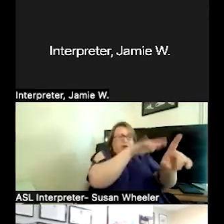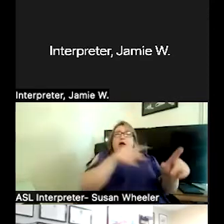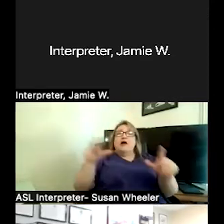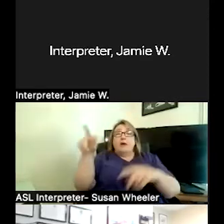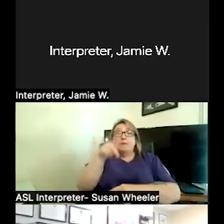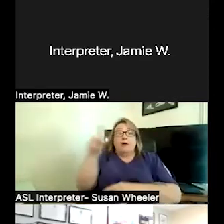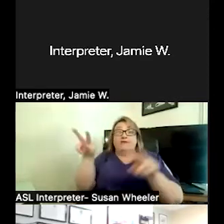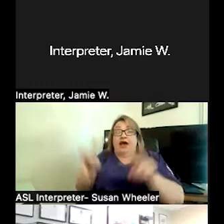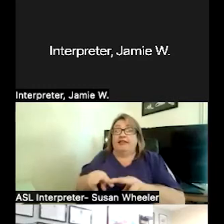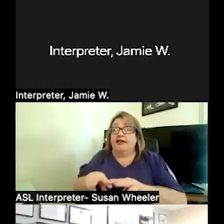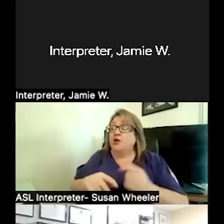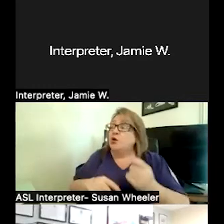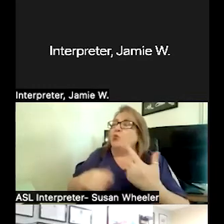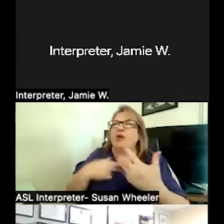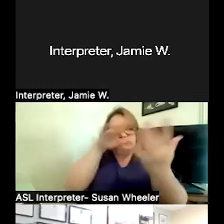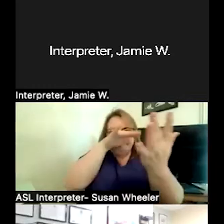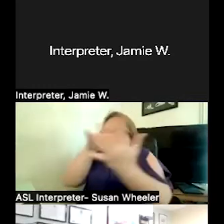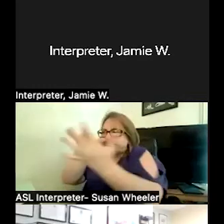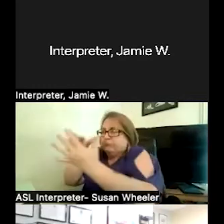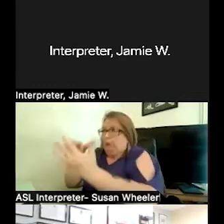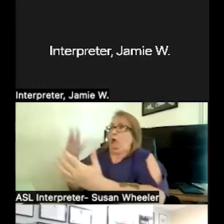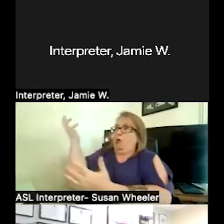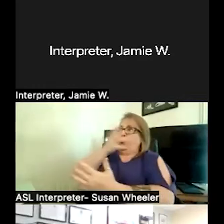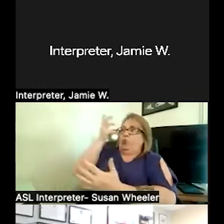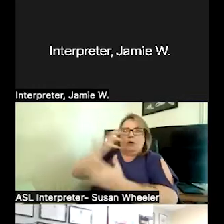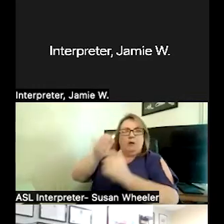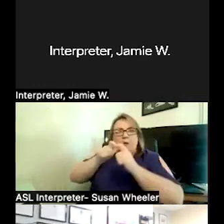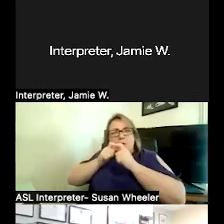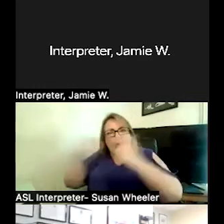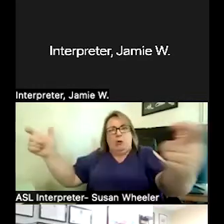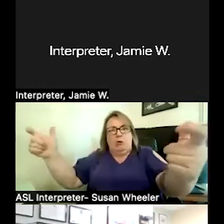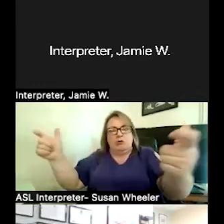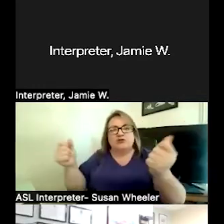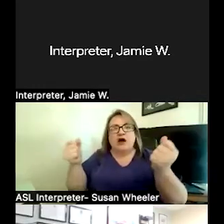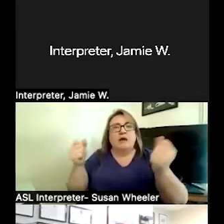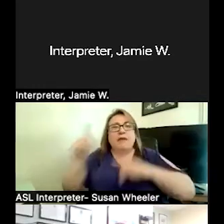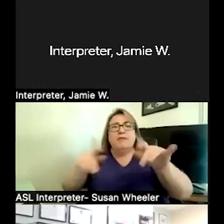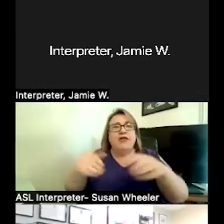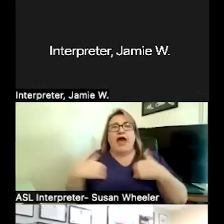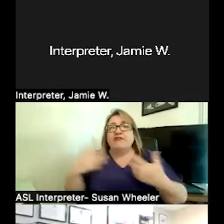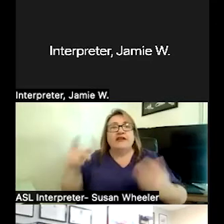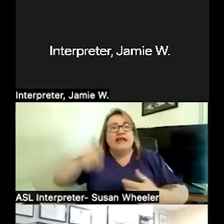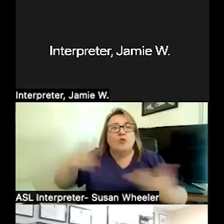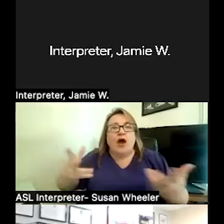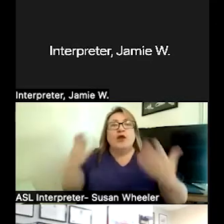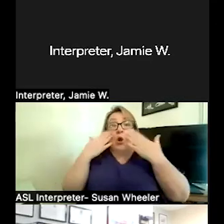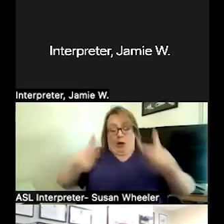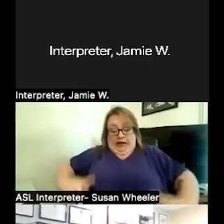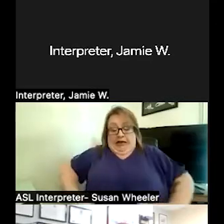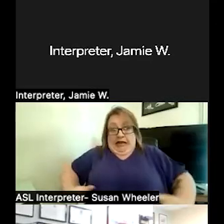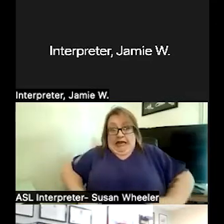that was kind of surprising to me is what a large population of dialysis patients that we had. I knew there was a